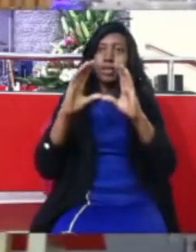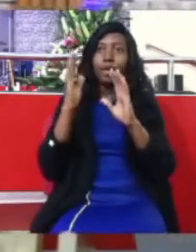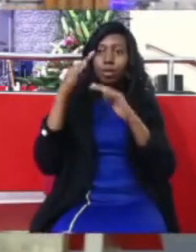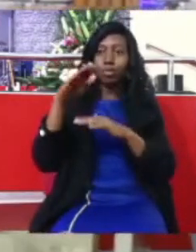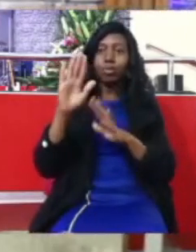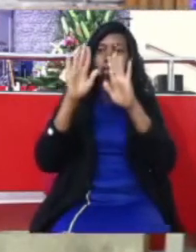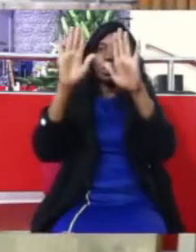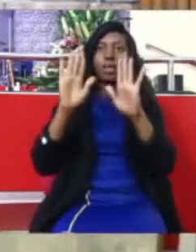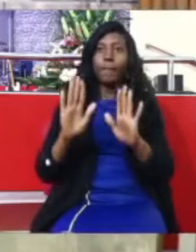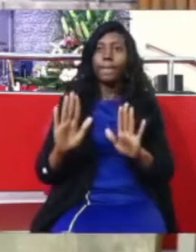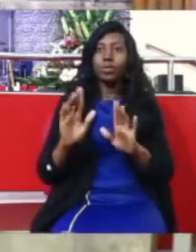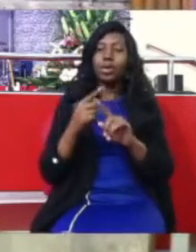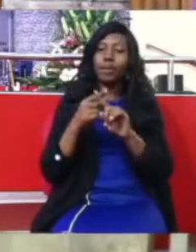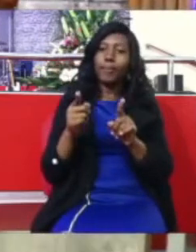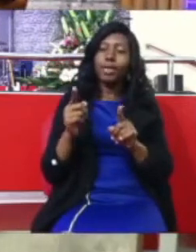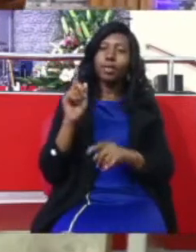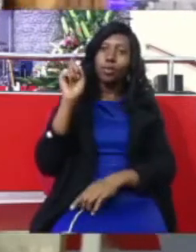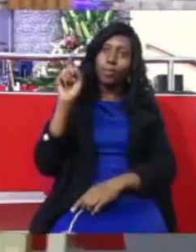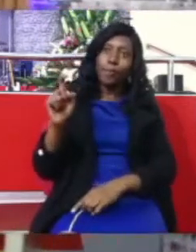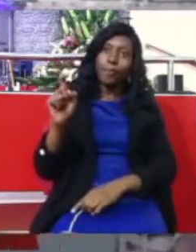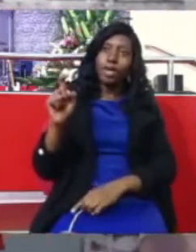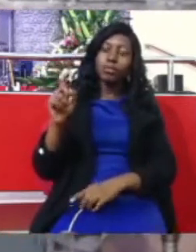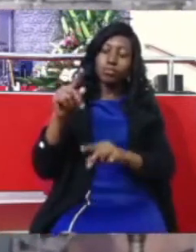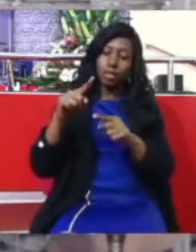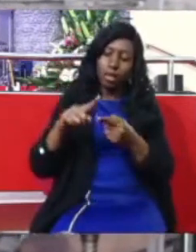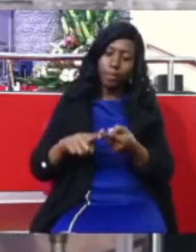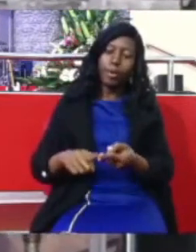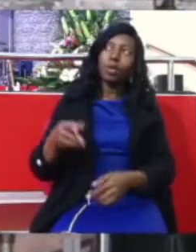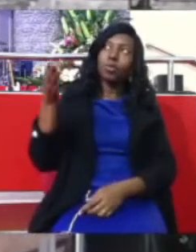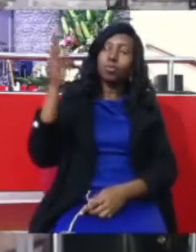to launch into the deep to have a great catch.